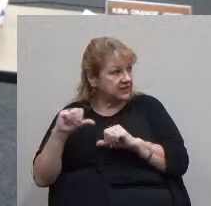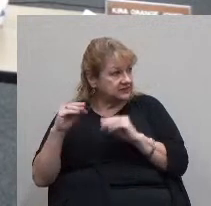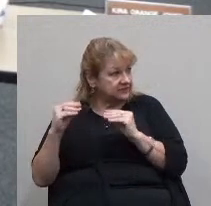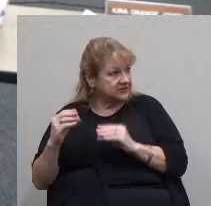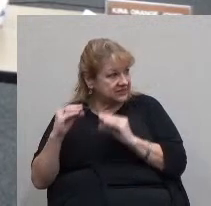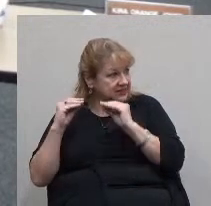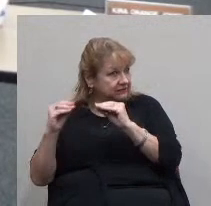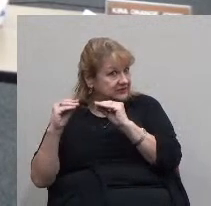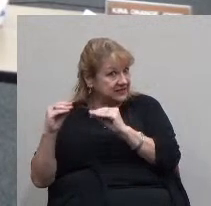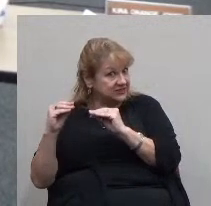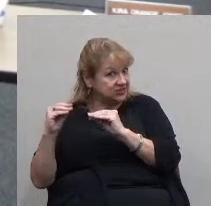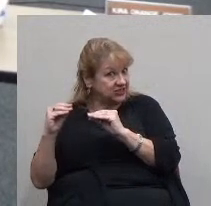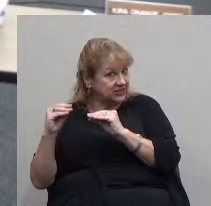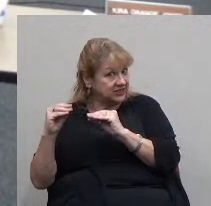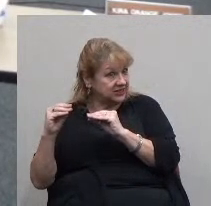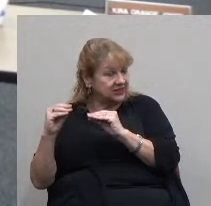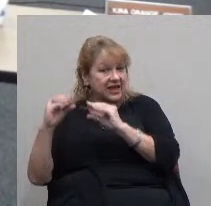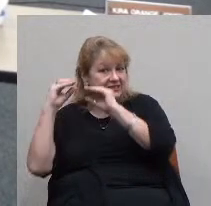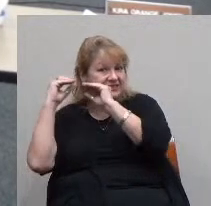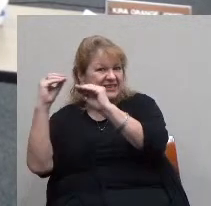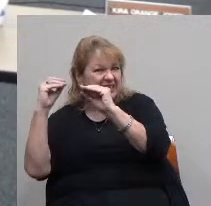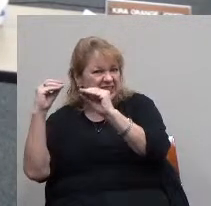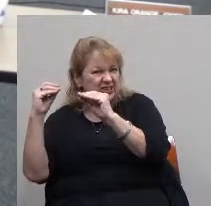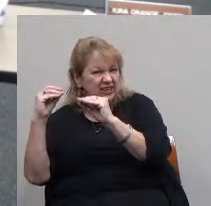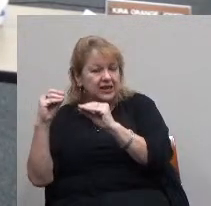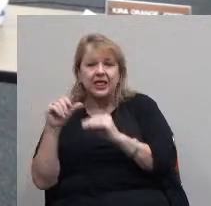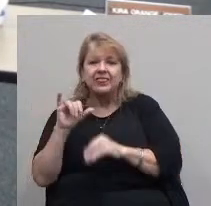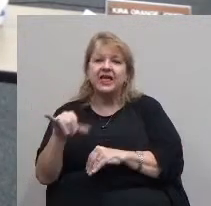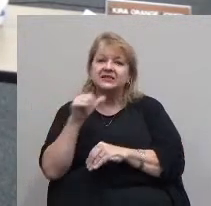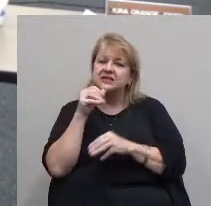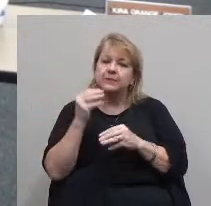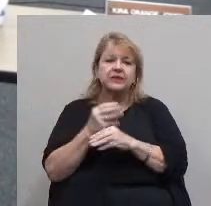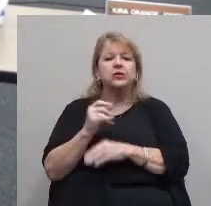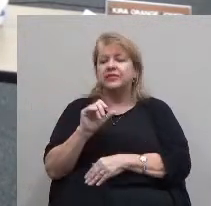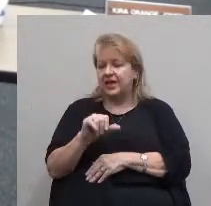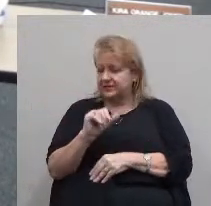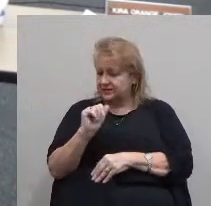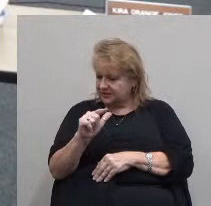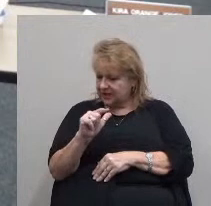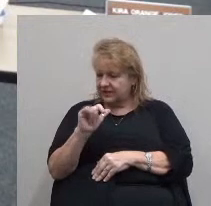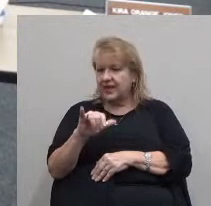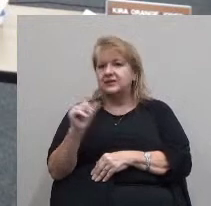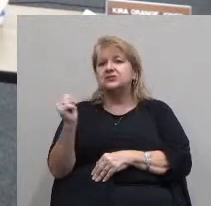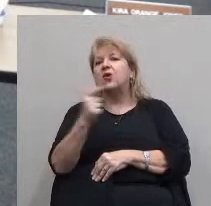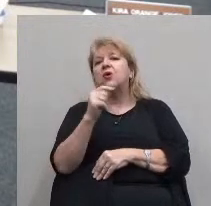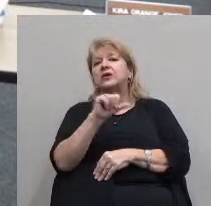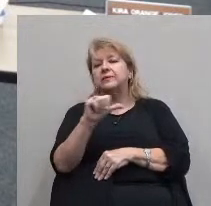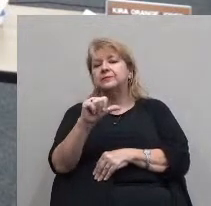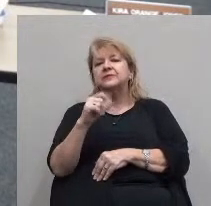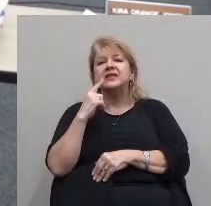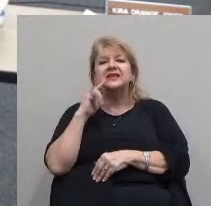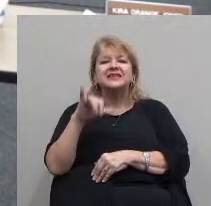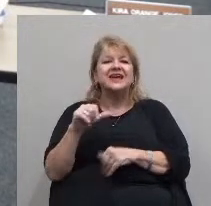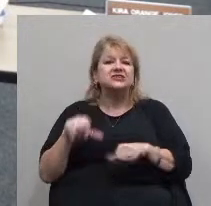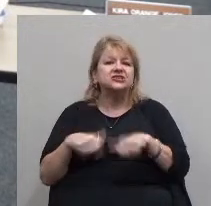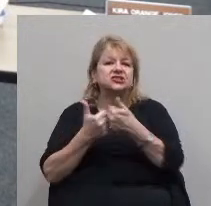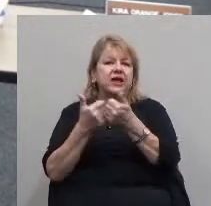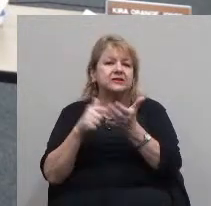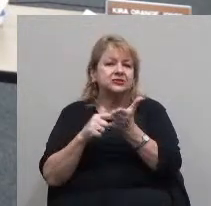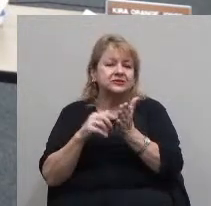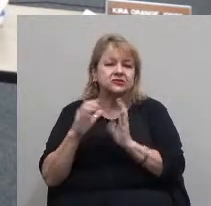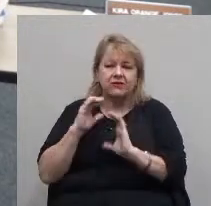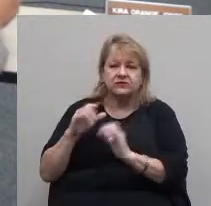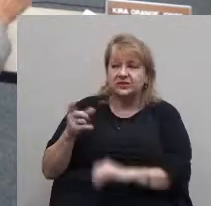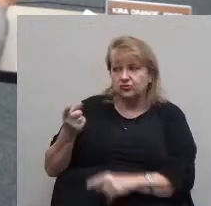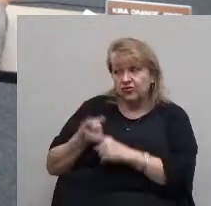teaching. I know. That's not in the content. That's not what it math says. That or says all English or associates. science. And I think that that's the challenge in the conversation here is